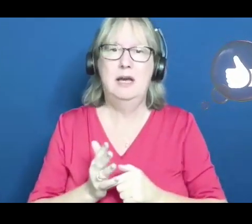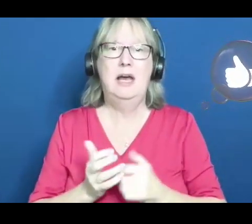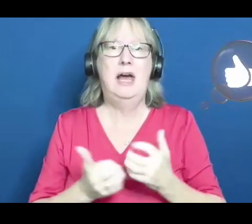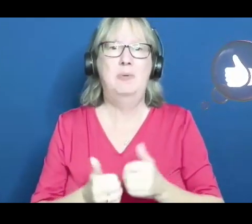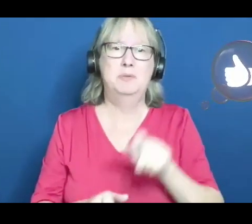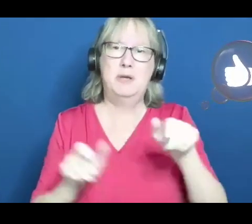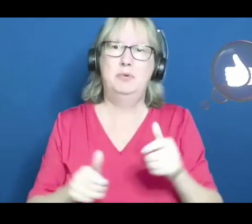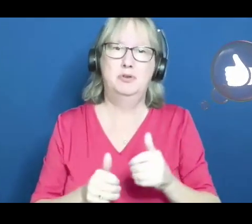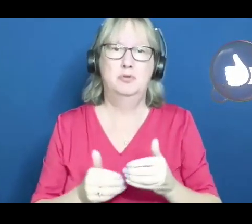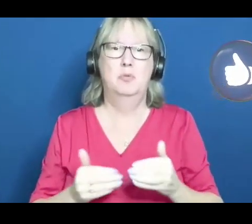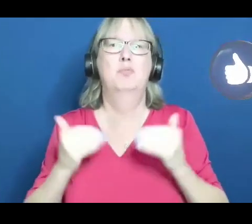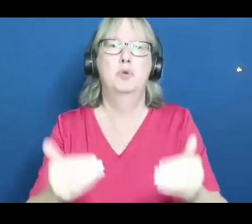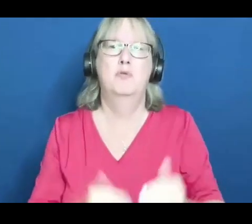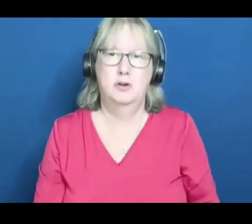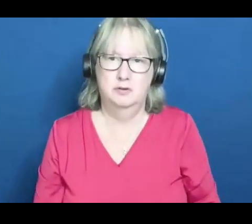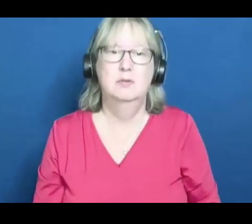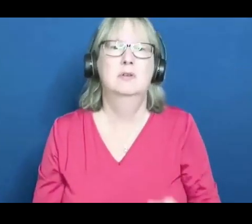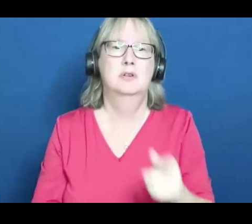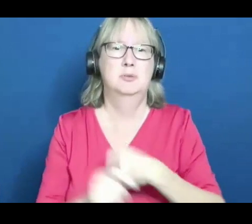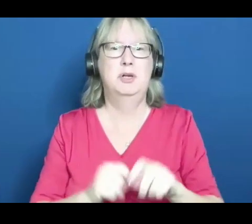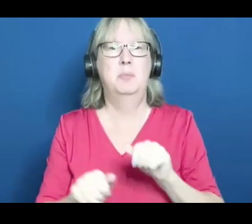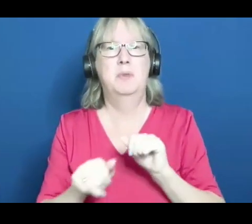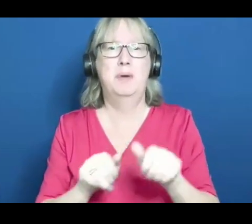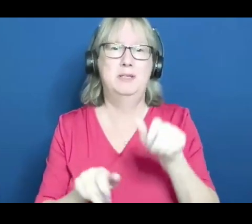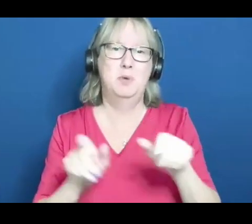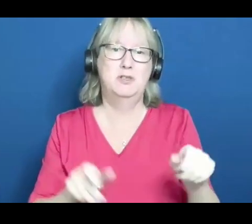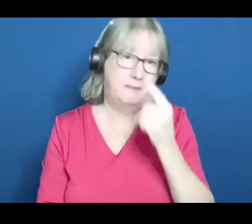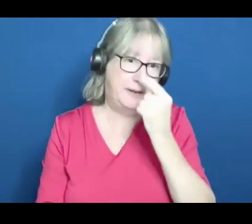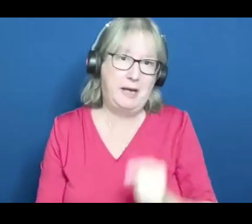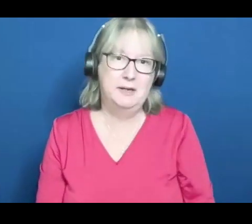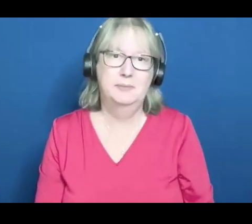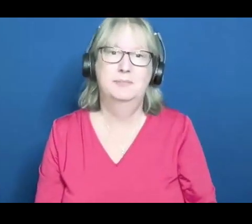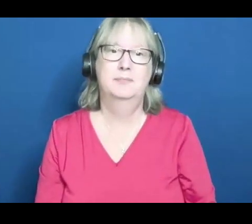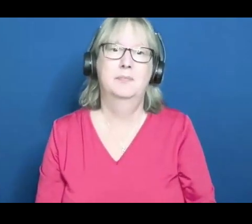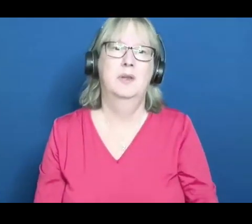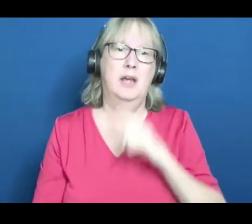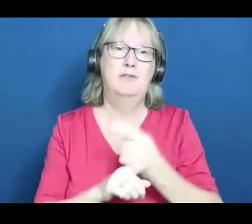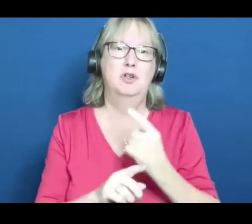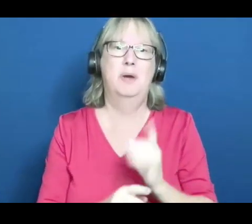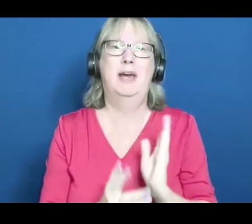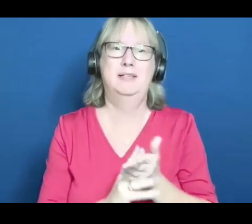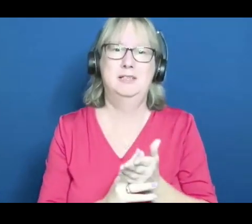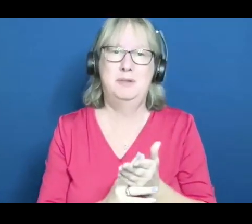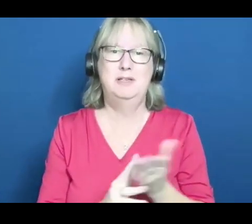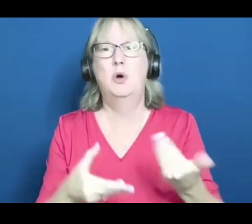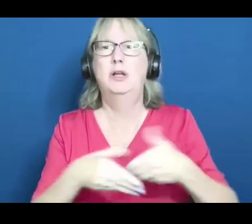to help them to be the best version of themselves in the pursuit of accessibility and inclusivity.